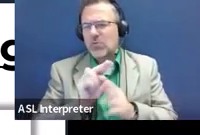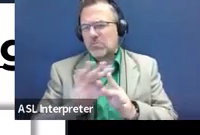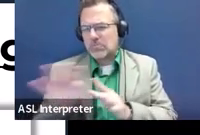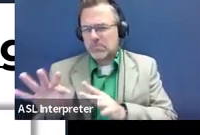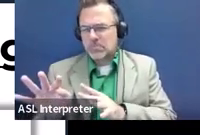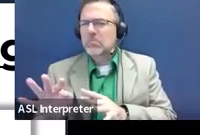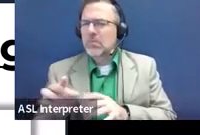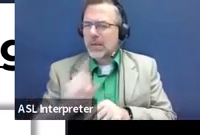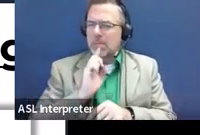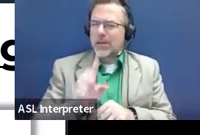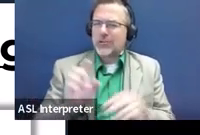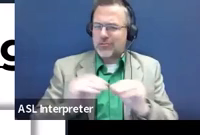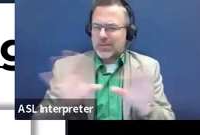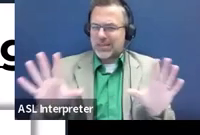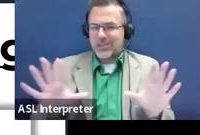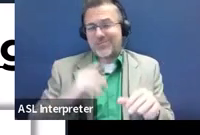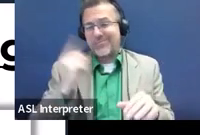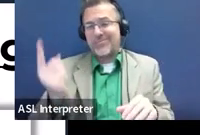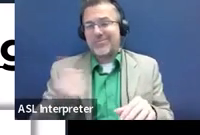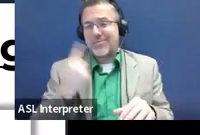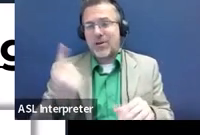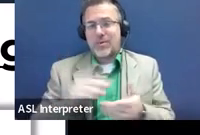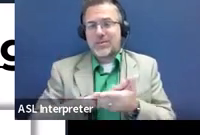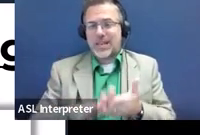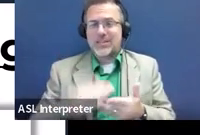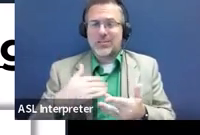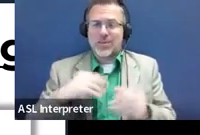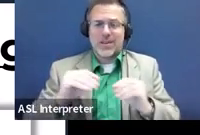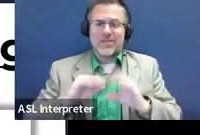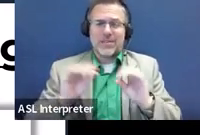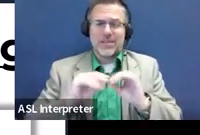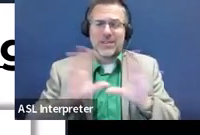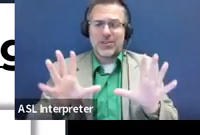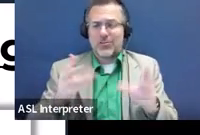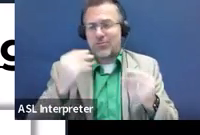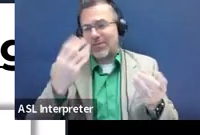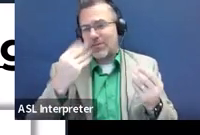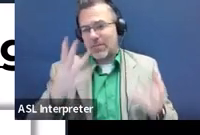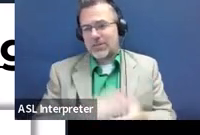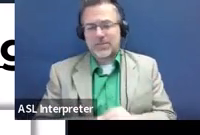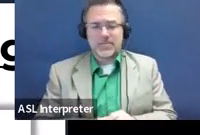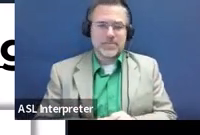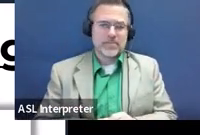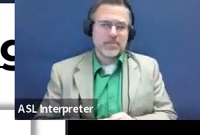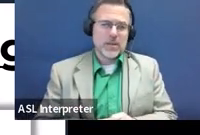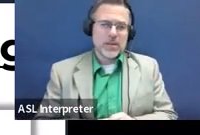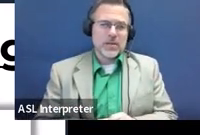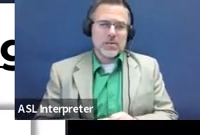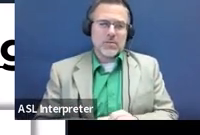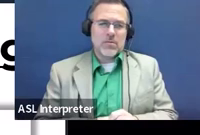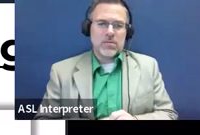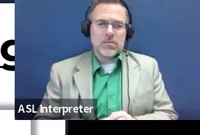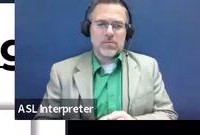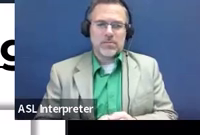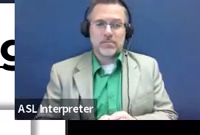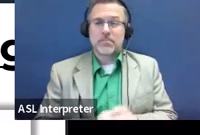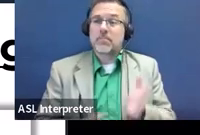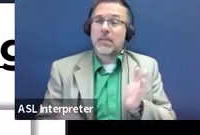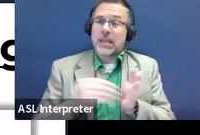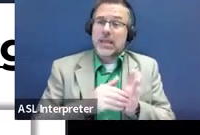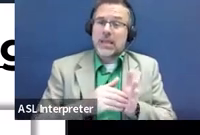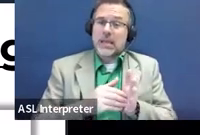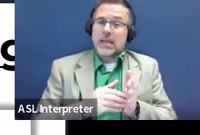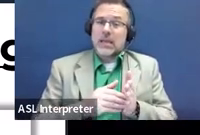clear as possible. It's always good to have clear information. And then again, just a reminder about those post-secondary goals